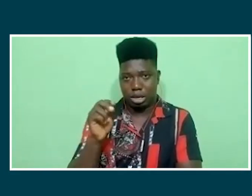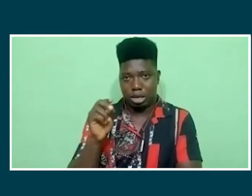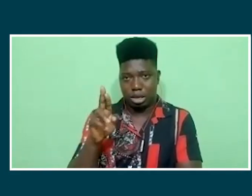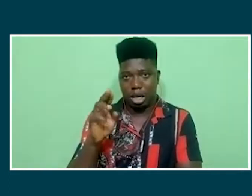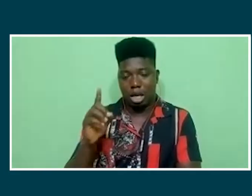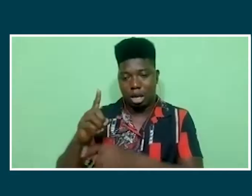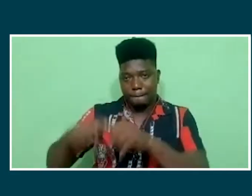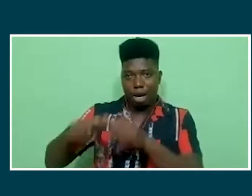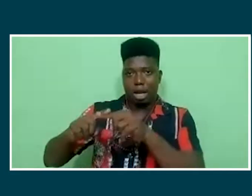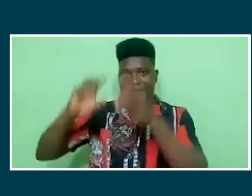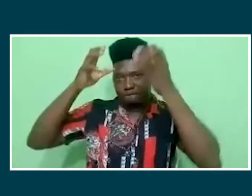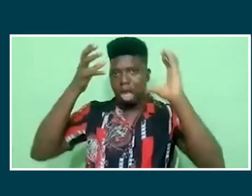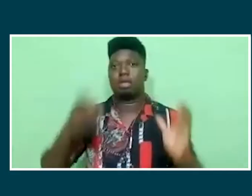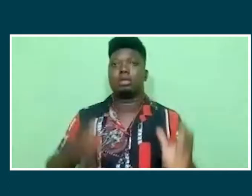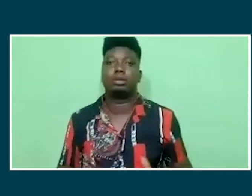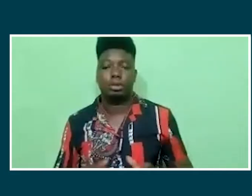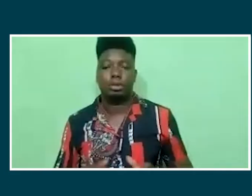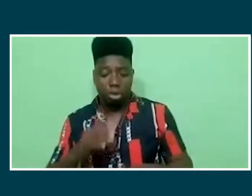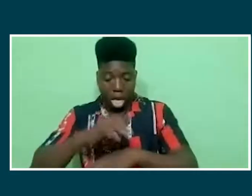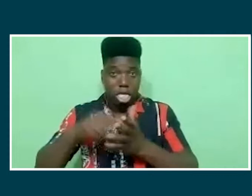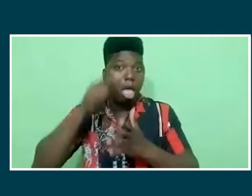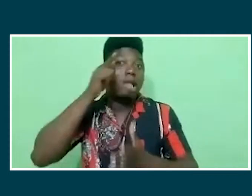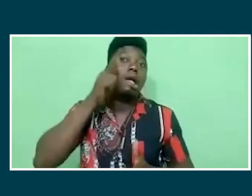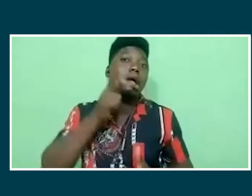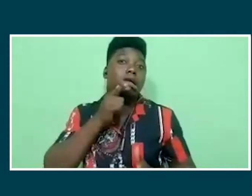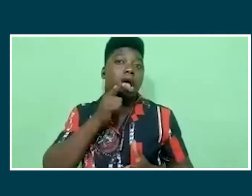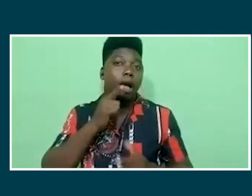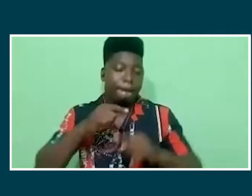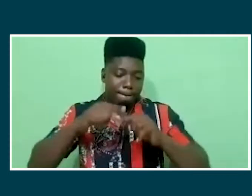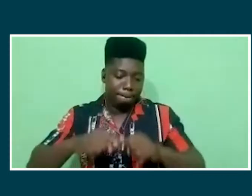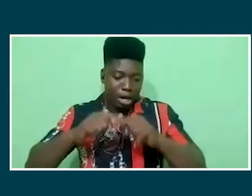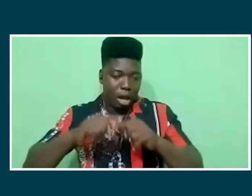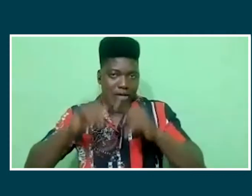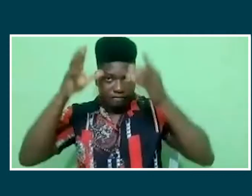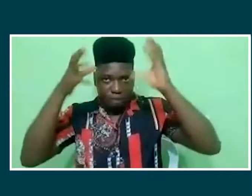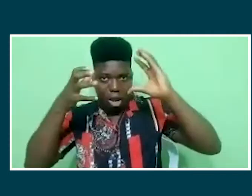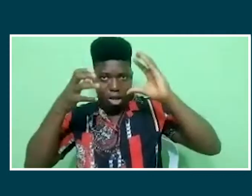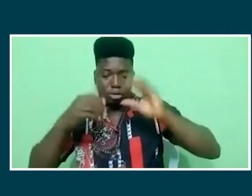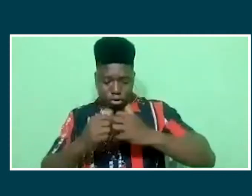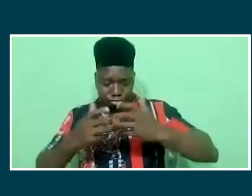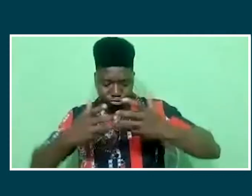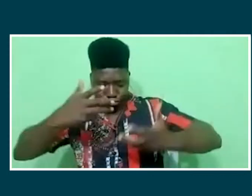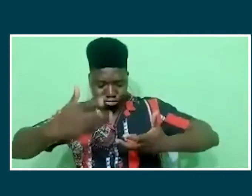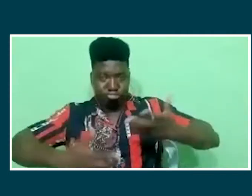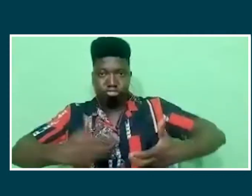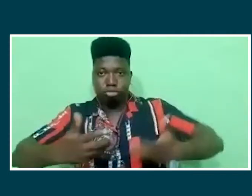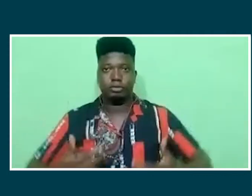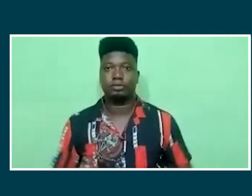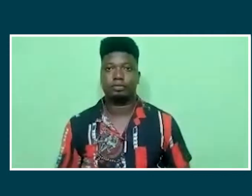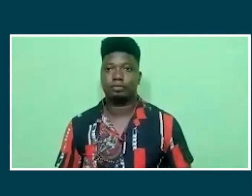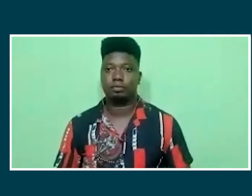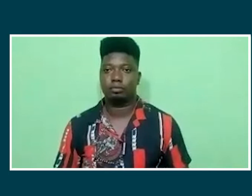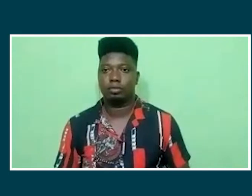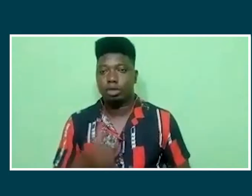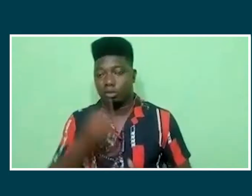theories of gender-based theories of gender integration, which are focusing on women alone reducing. Because right now, when you